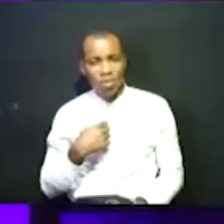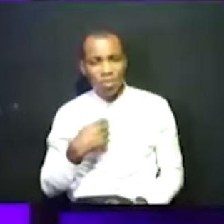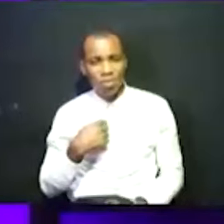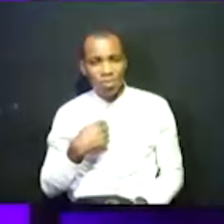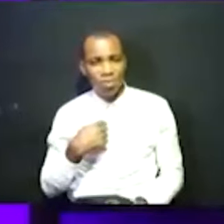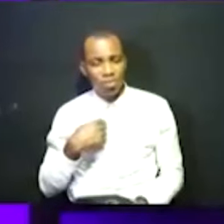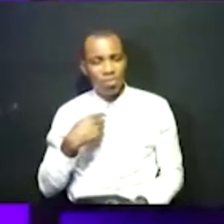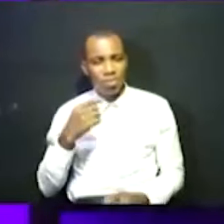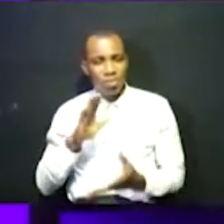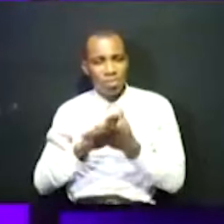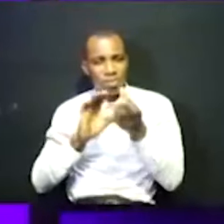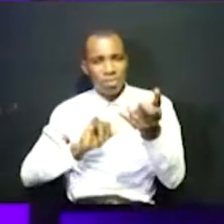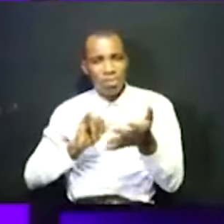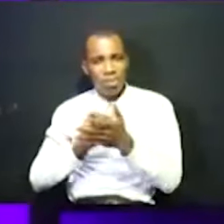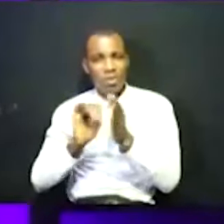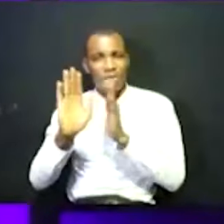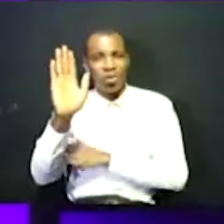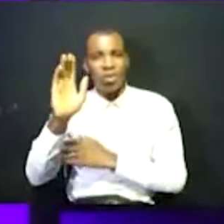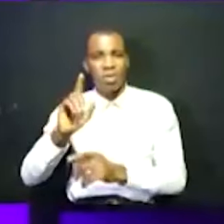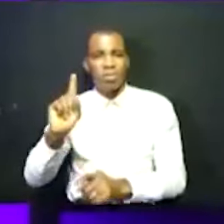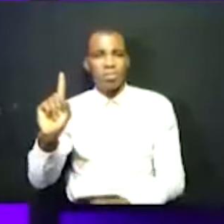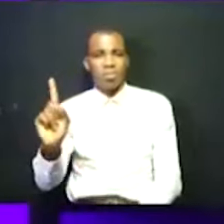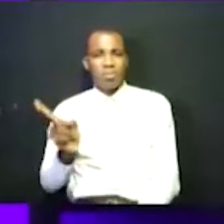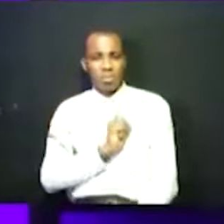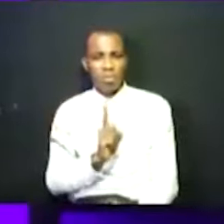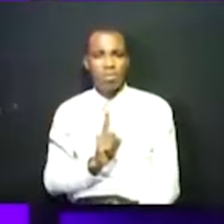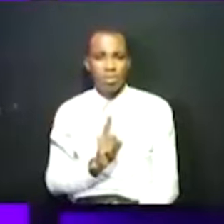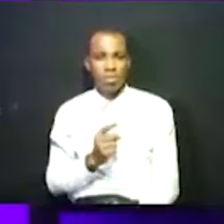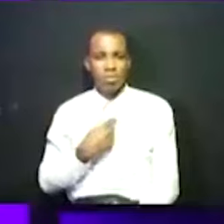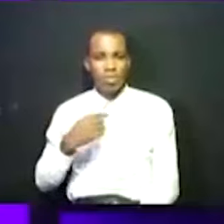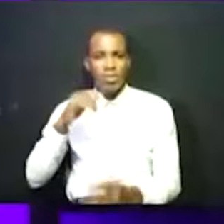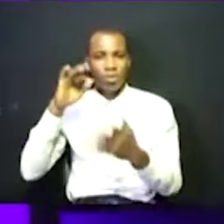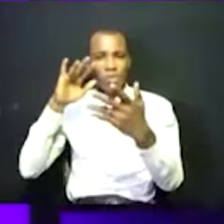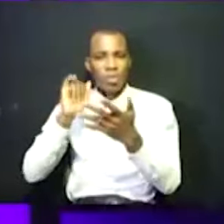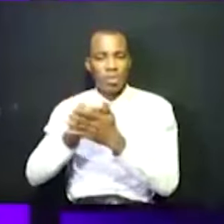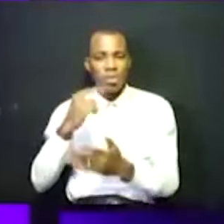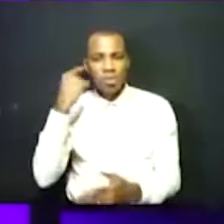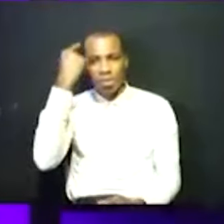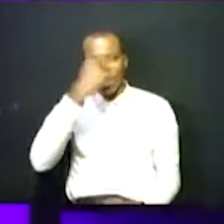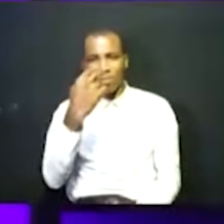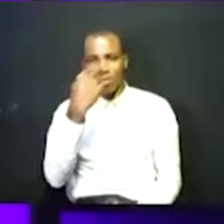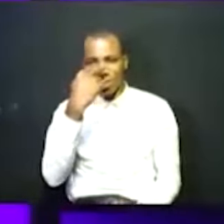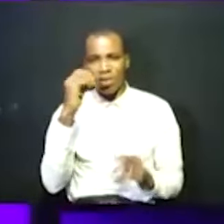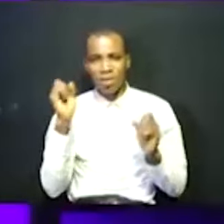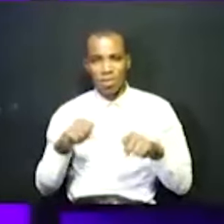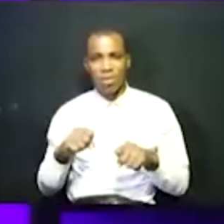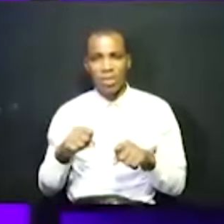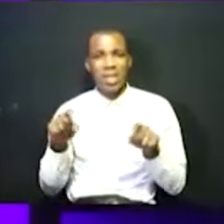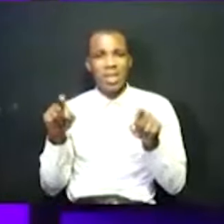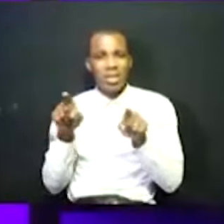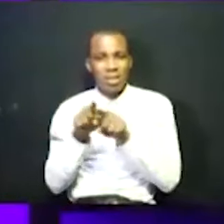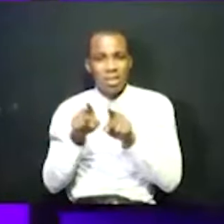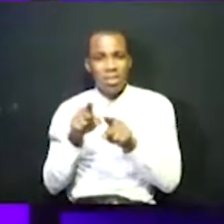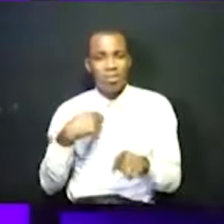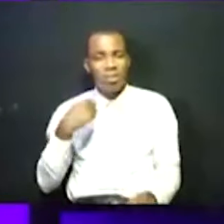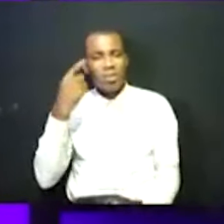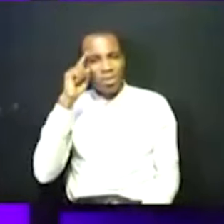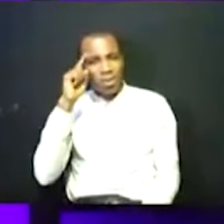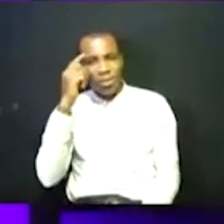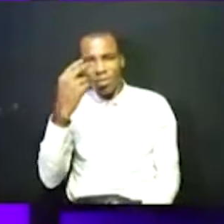my voice. I hope you saw my face. And I hope you saw Jesus'